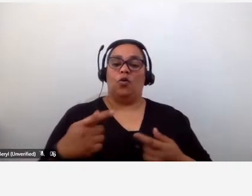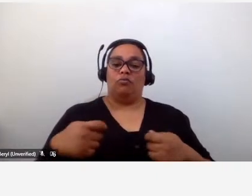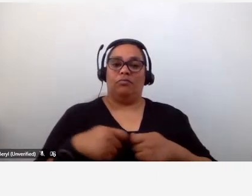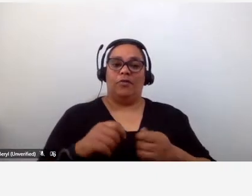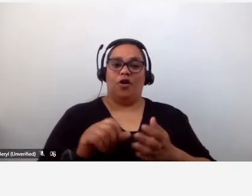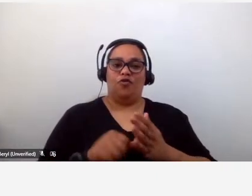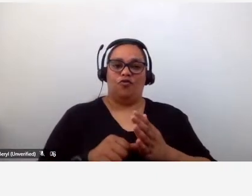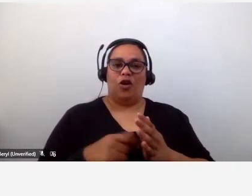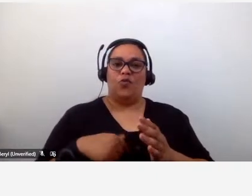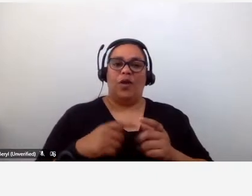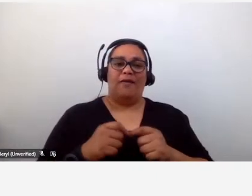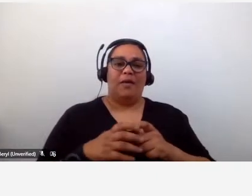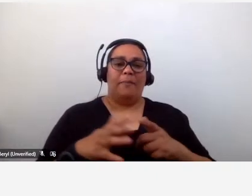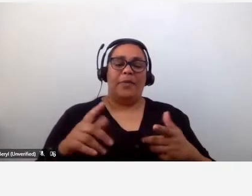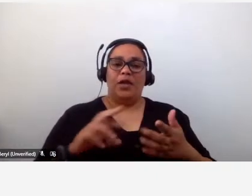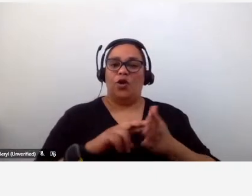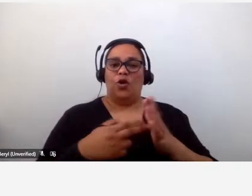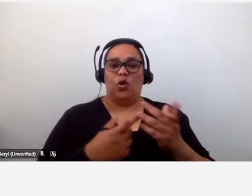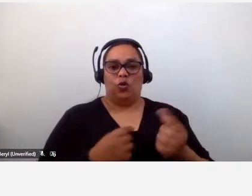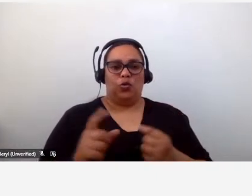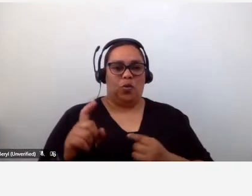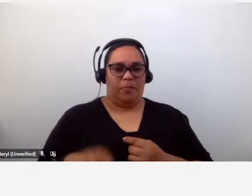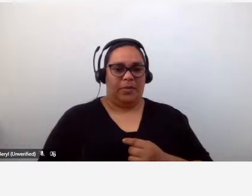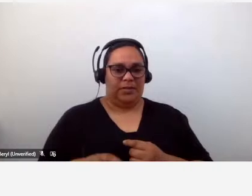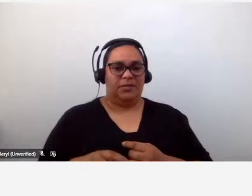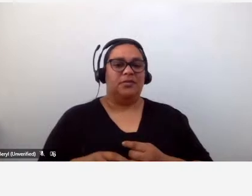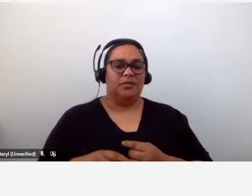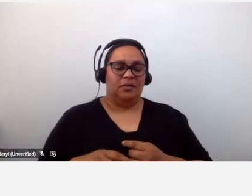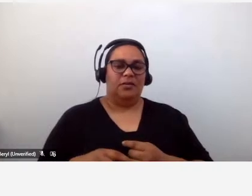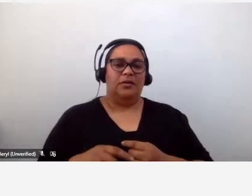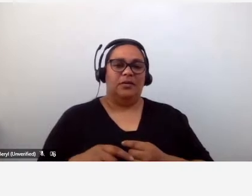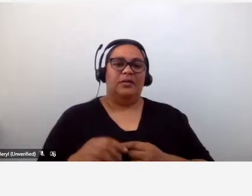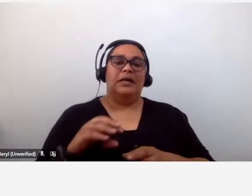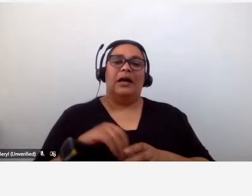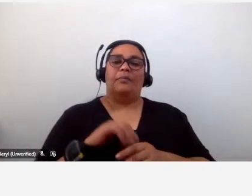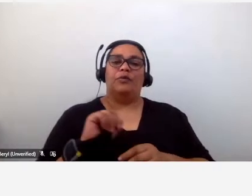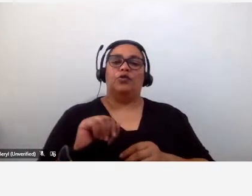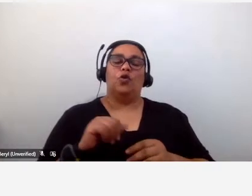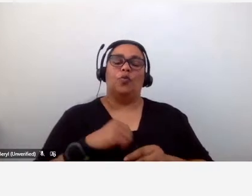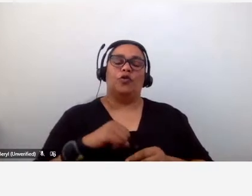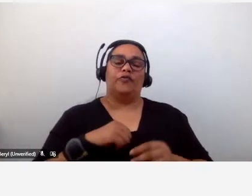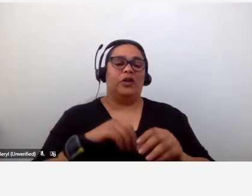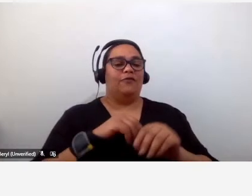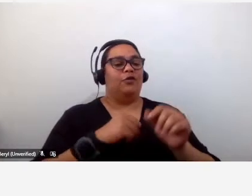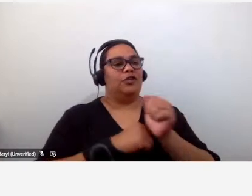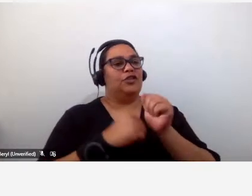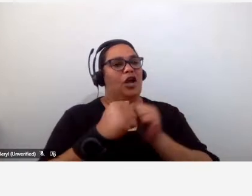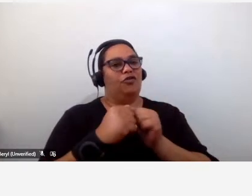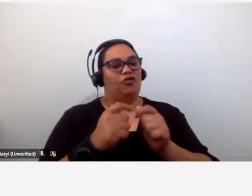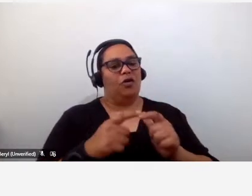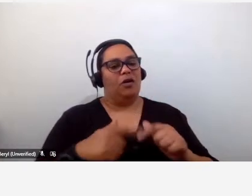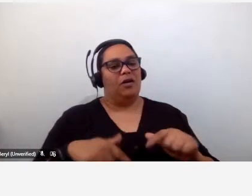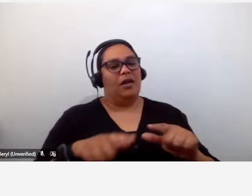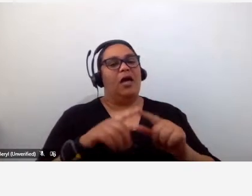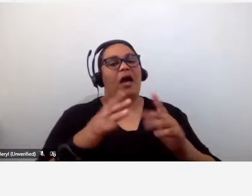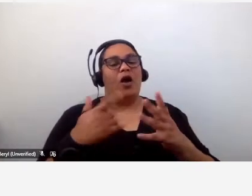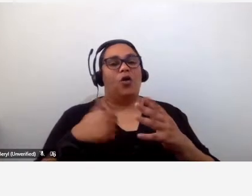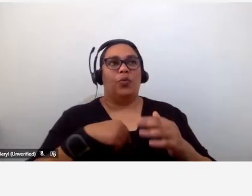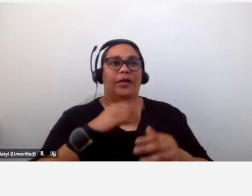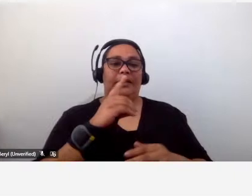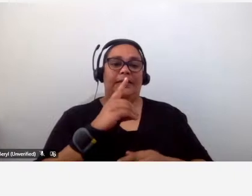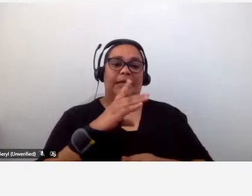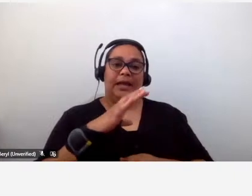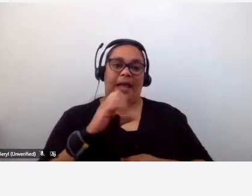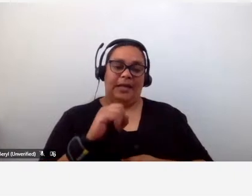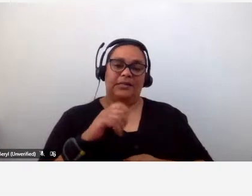We have a big role to play as to the municipal infrastructure grant. How do we, our role as the DCAS, how